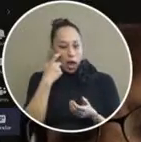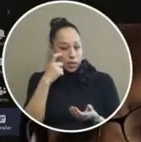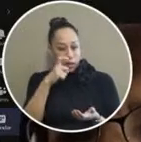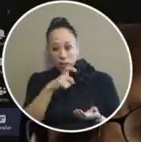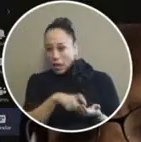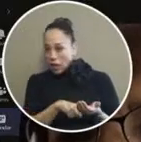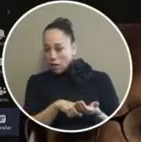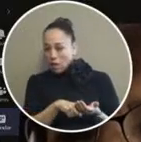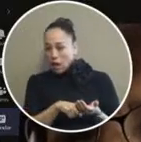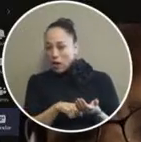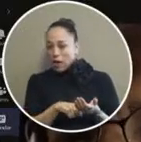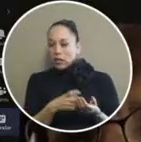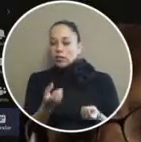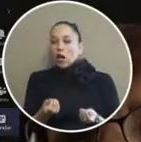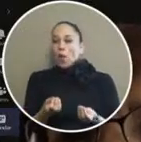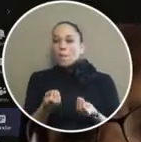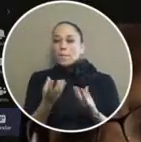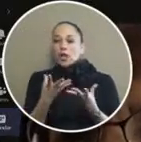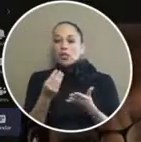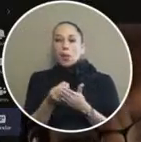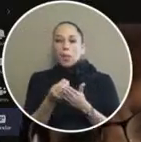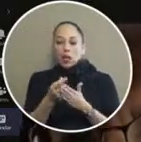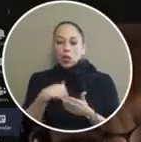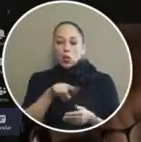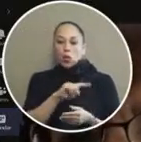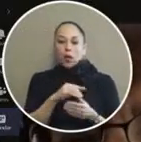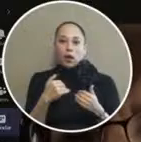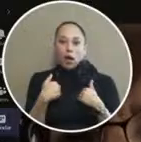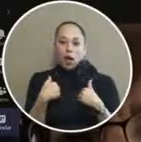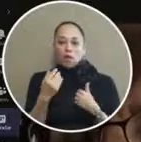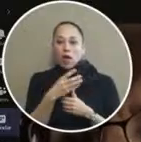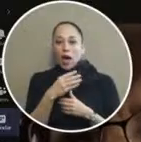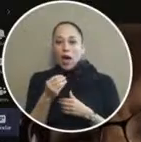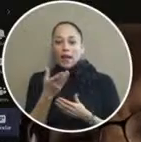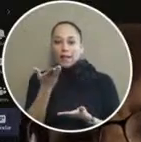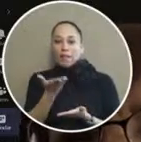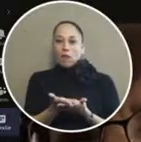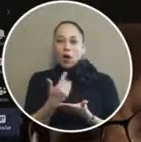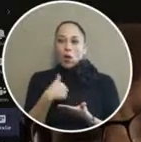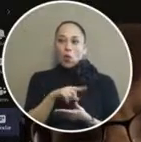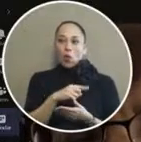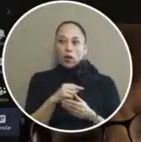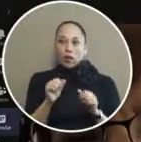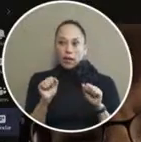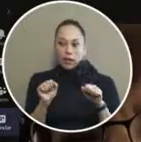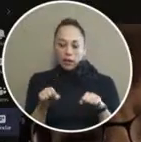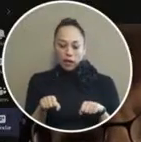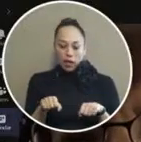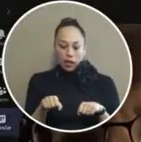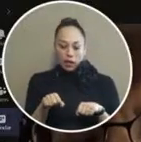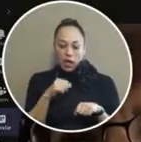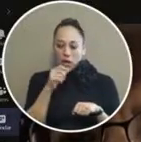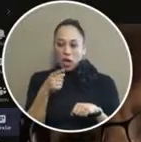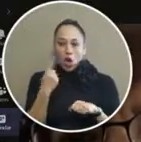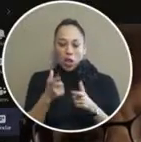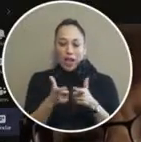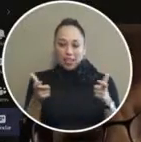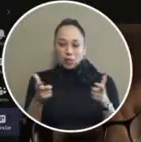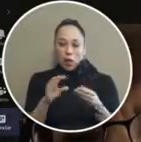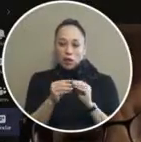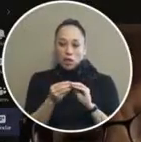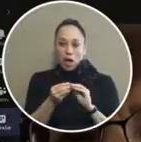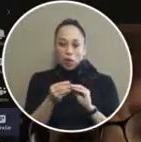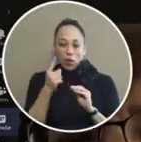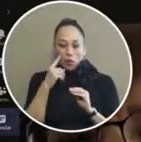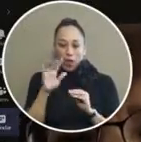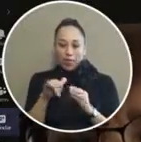identify is the amount of money that we have and the fact that we can, in fact, not only expand the number of